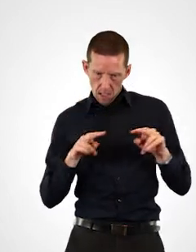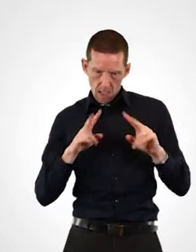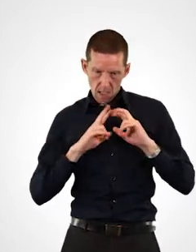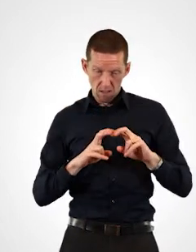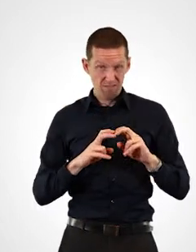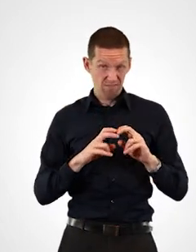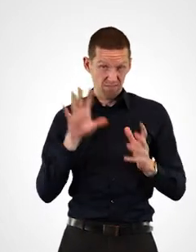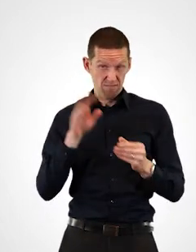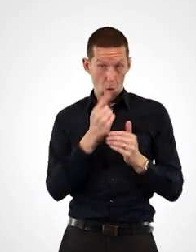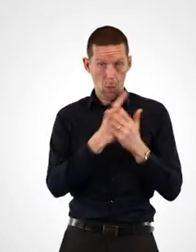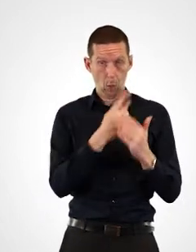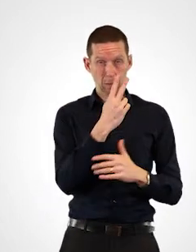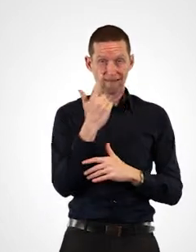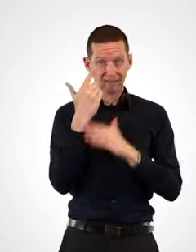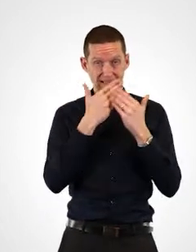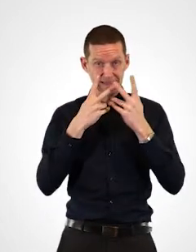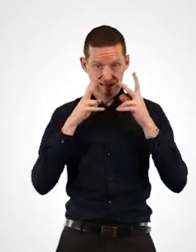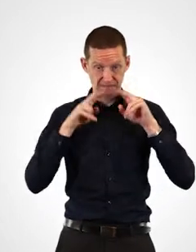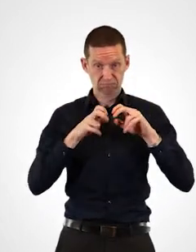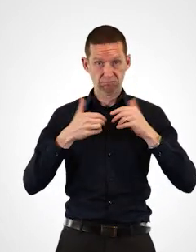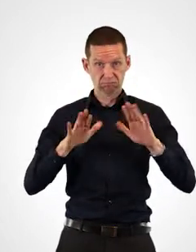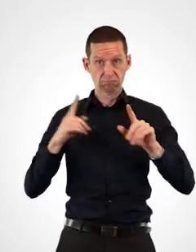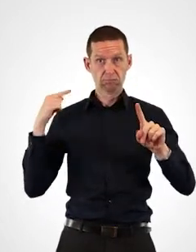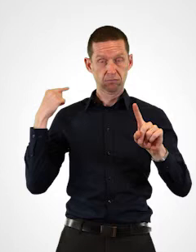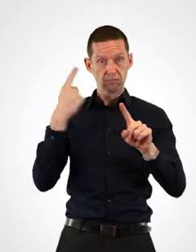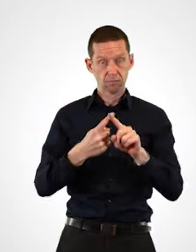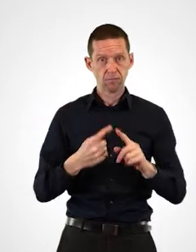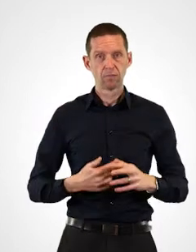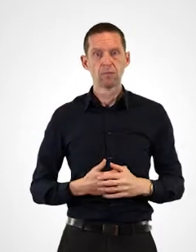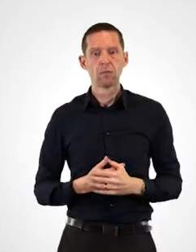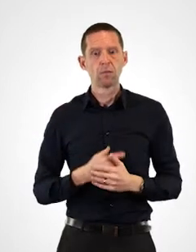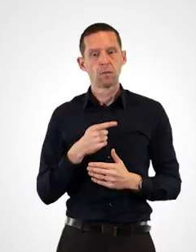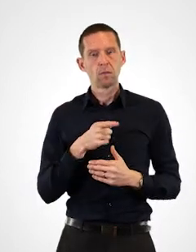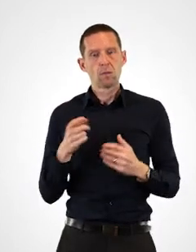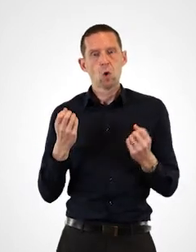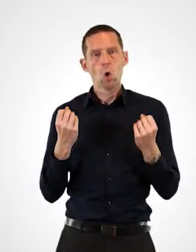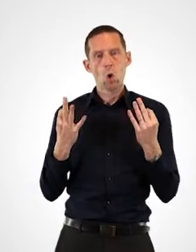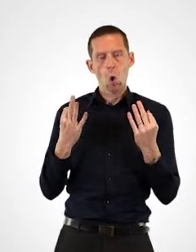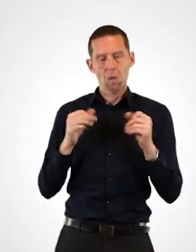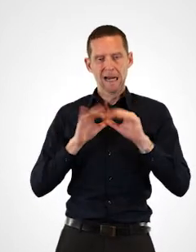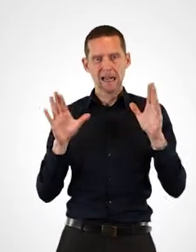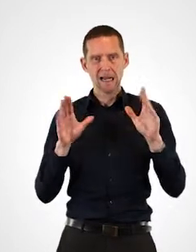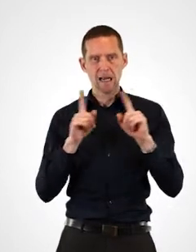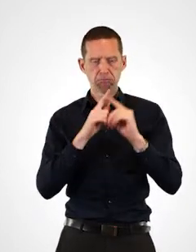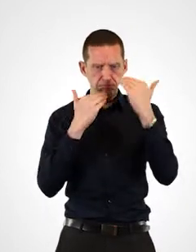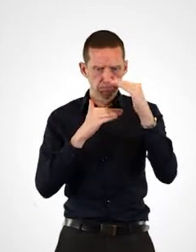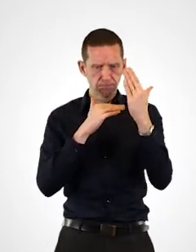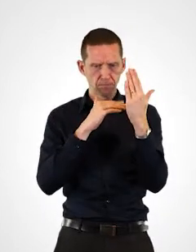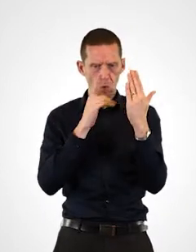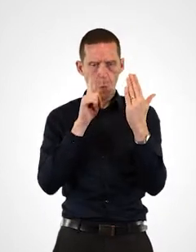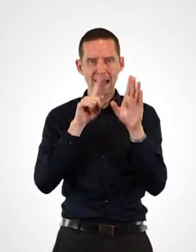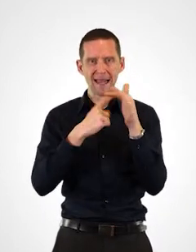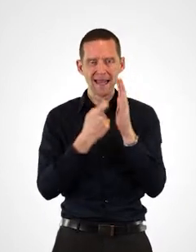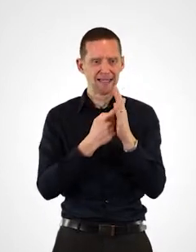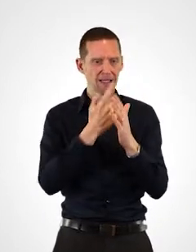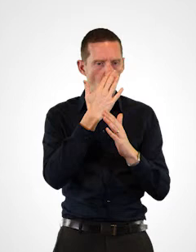only 27 studies, and this we set no parameters in terms of the years, just what was out